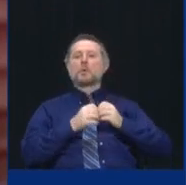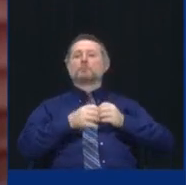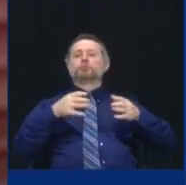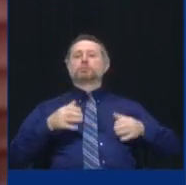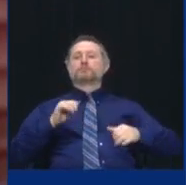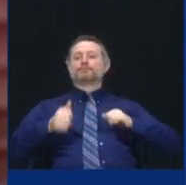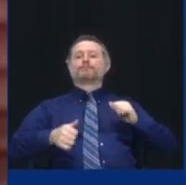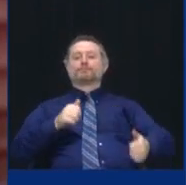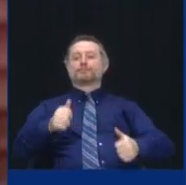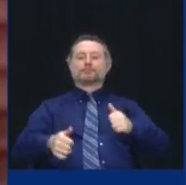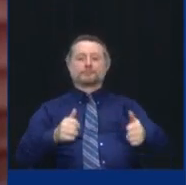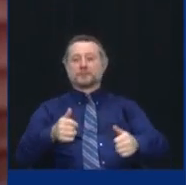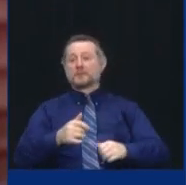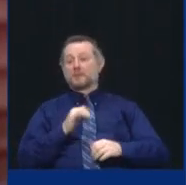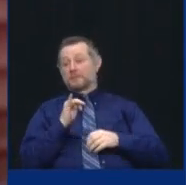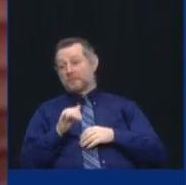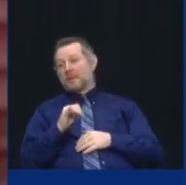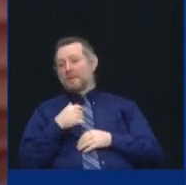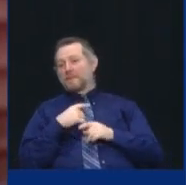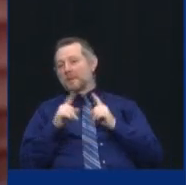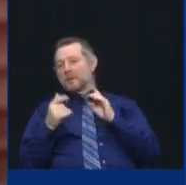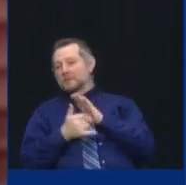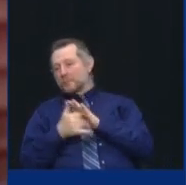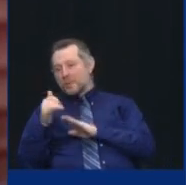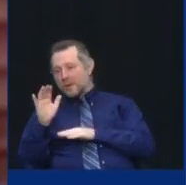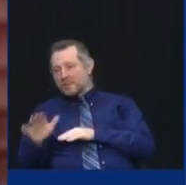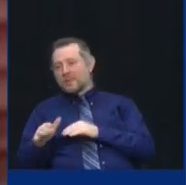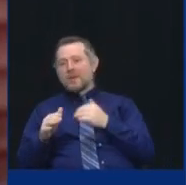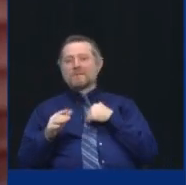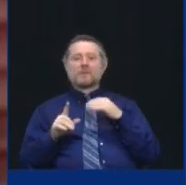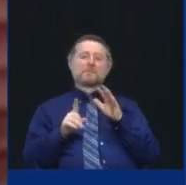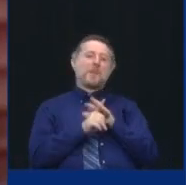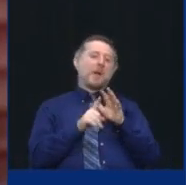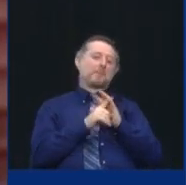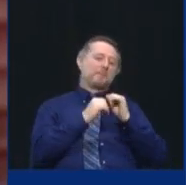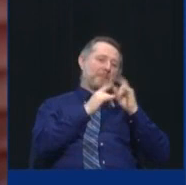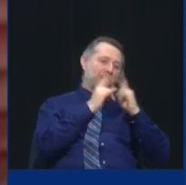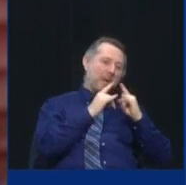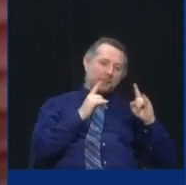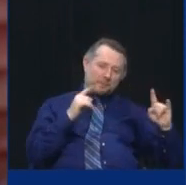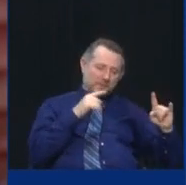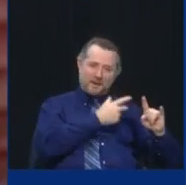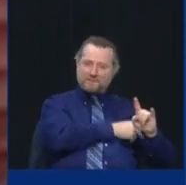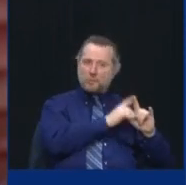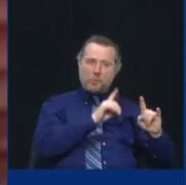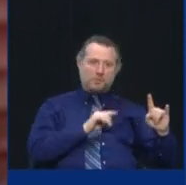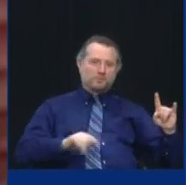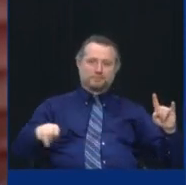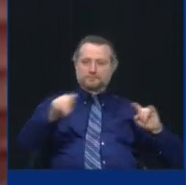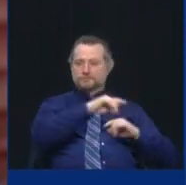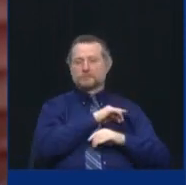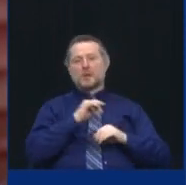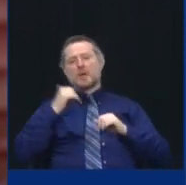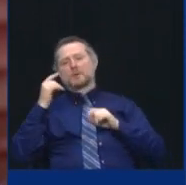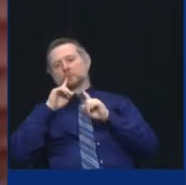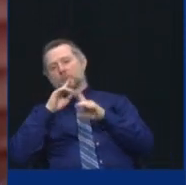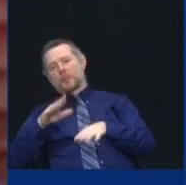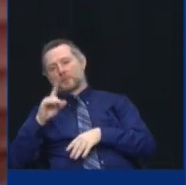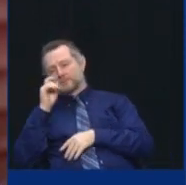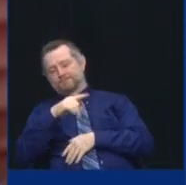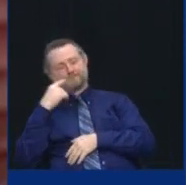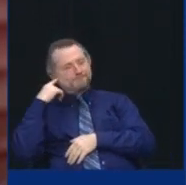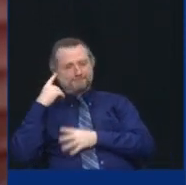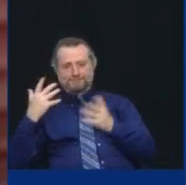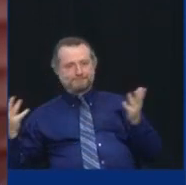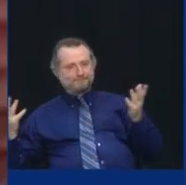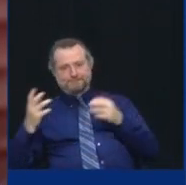besides the subways, we have pop-up sites everywhere. Governor, what's your take this morning? The mayor said